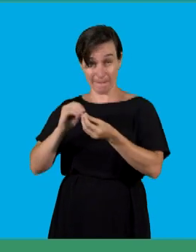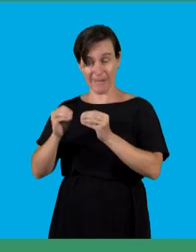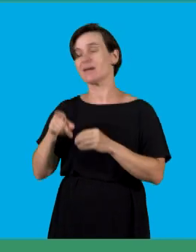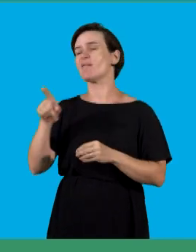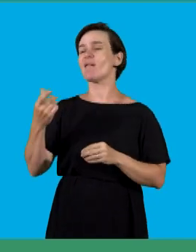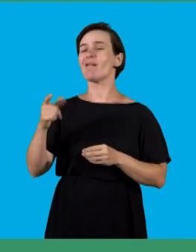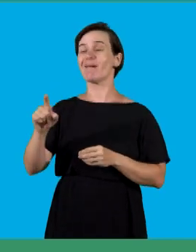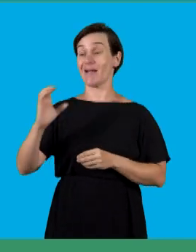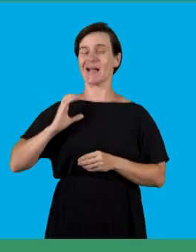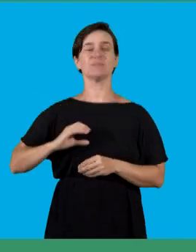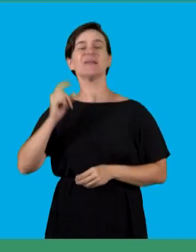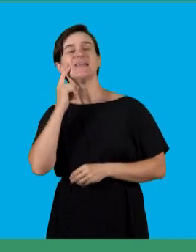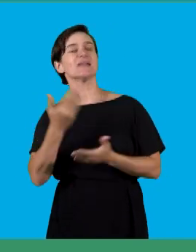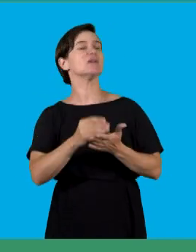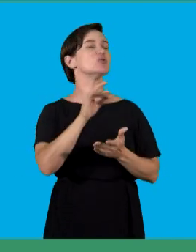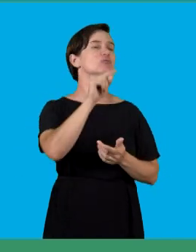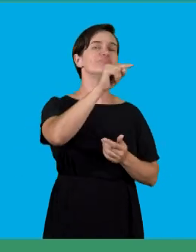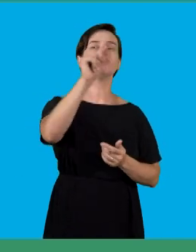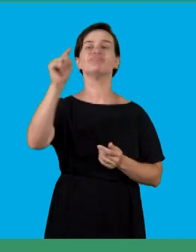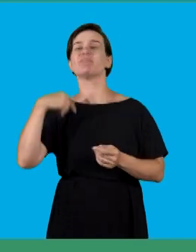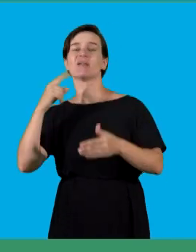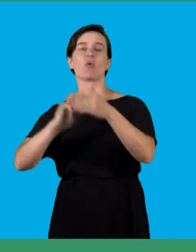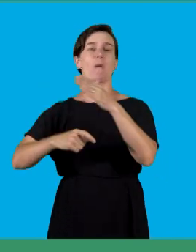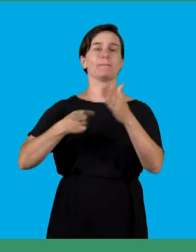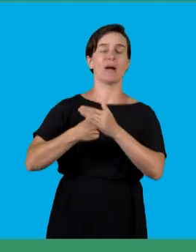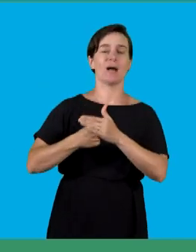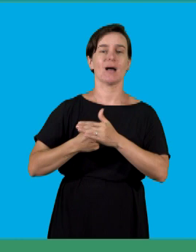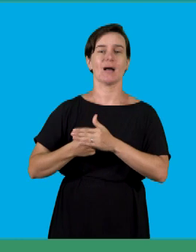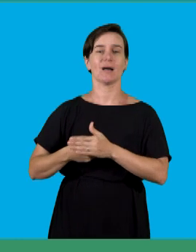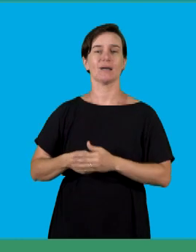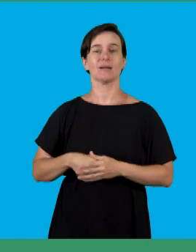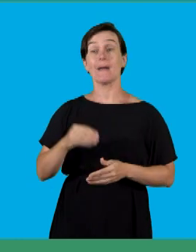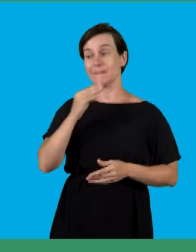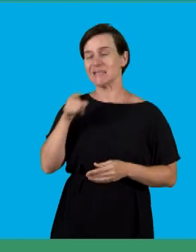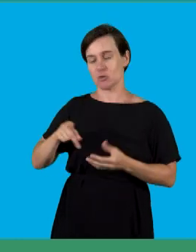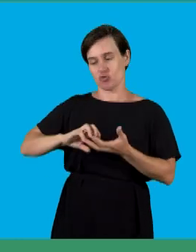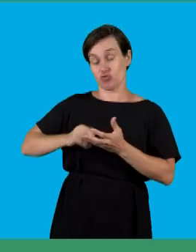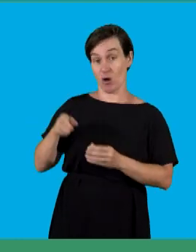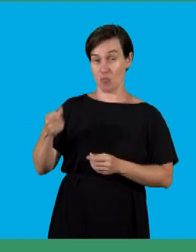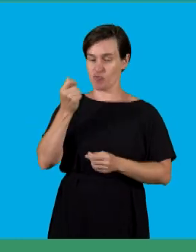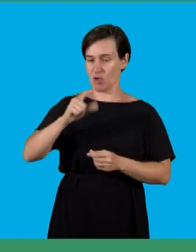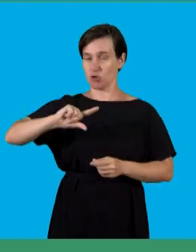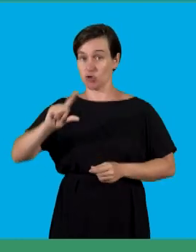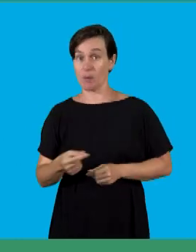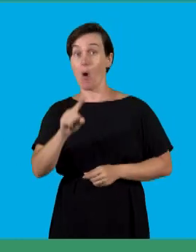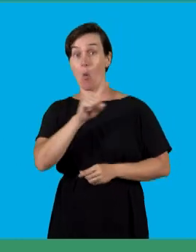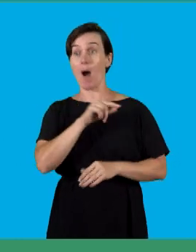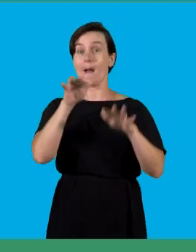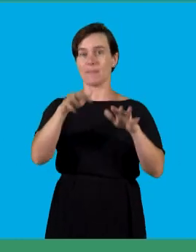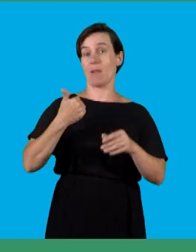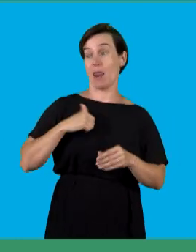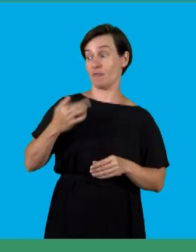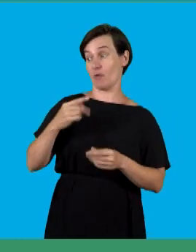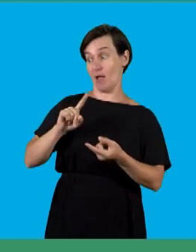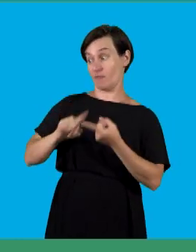customers have a choice on where to go to. Therefore, the prices are going to be kept at a minimum so that customers